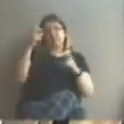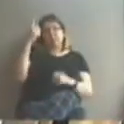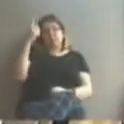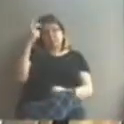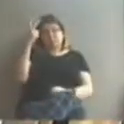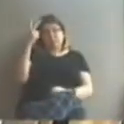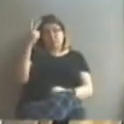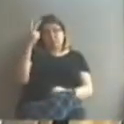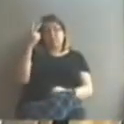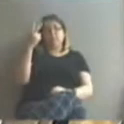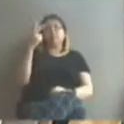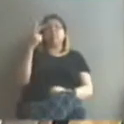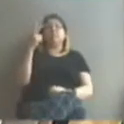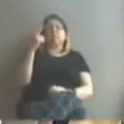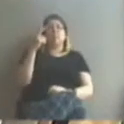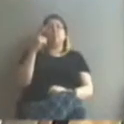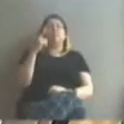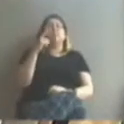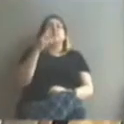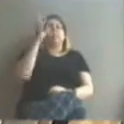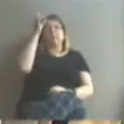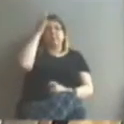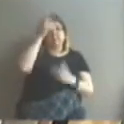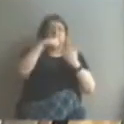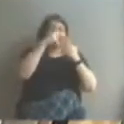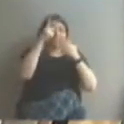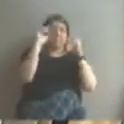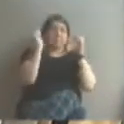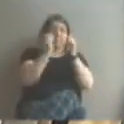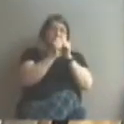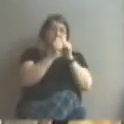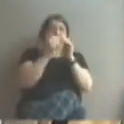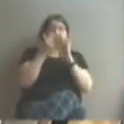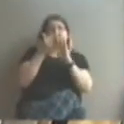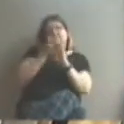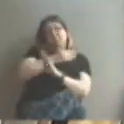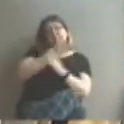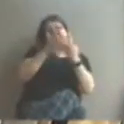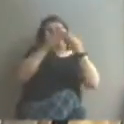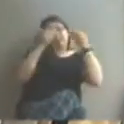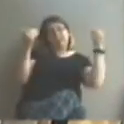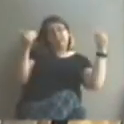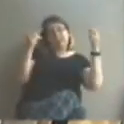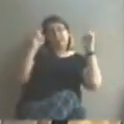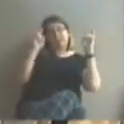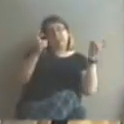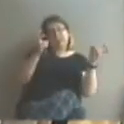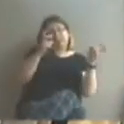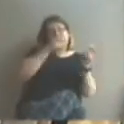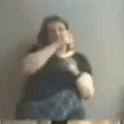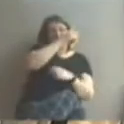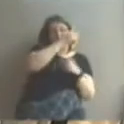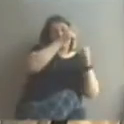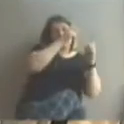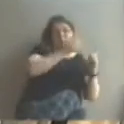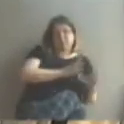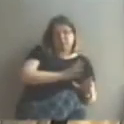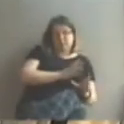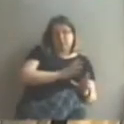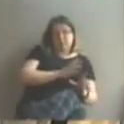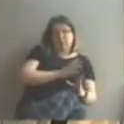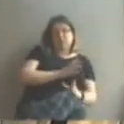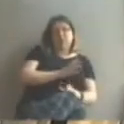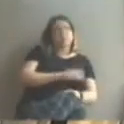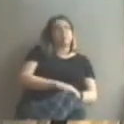the combination of federal programs. Previously, there was separate Title I Director. You asked